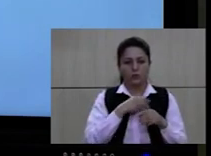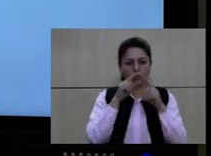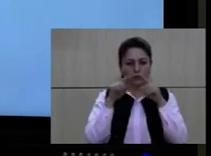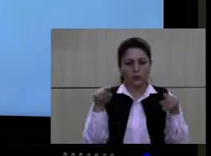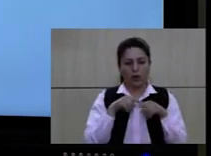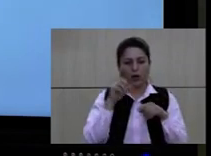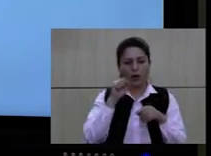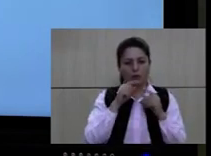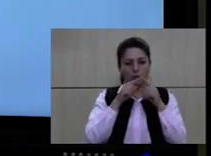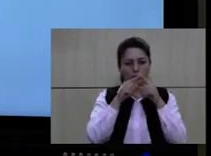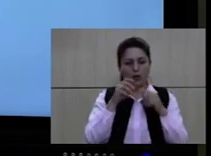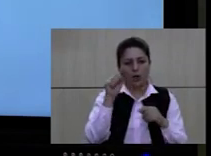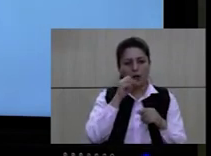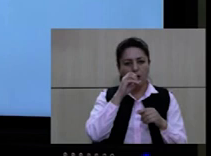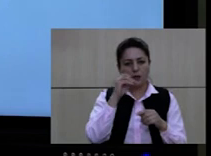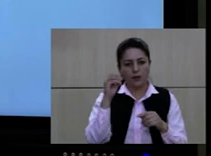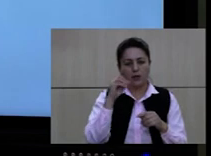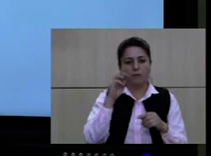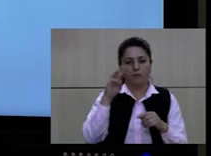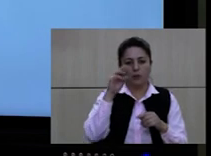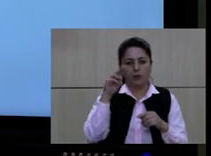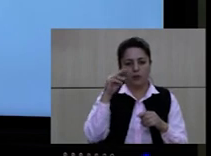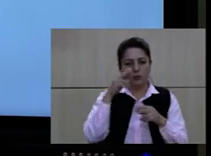A uchidan AY mediana tushirilgan.